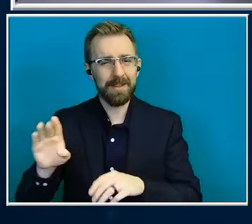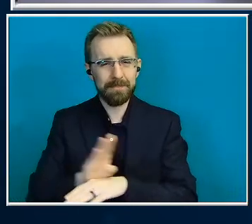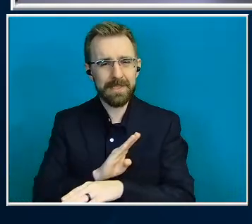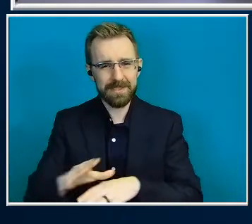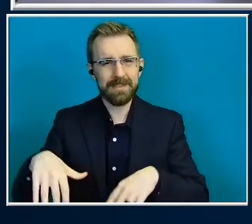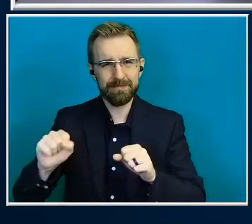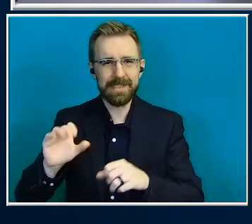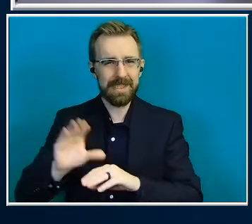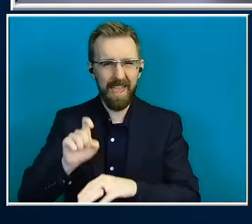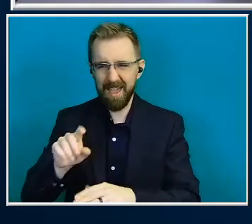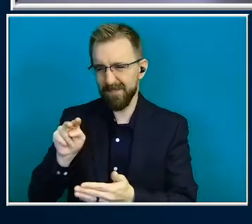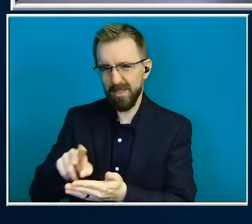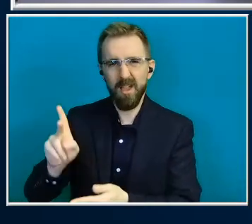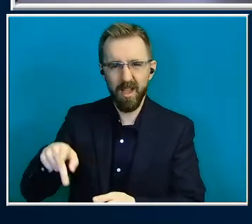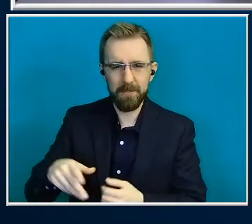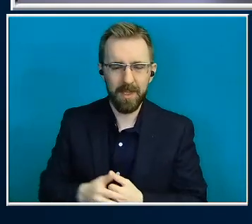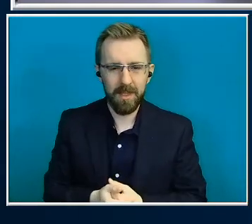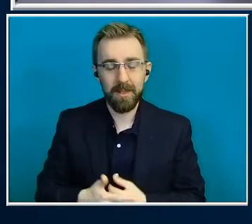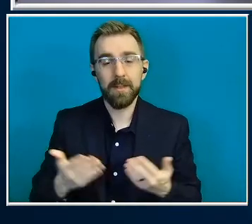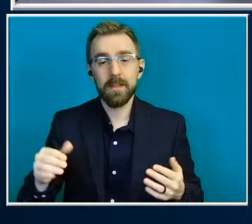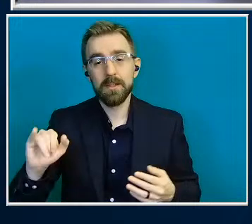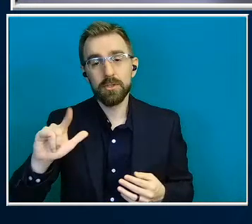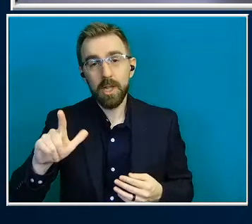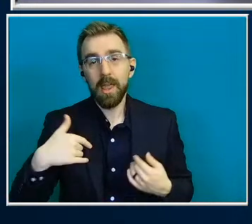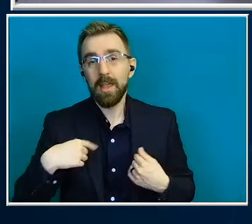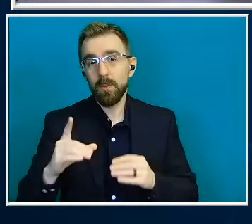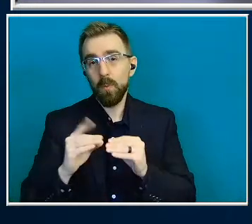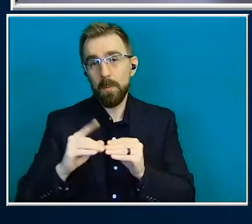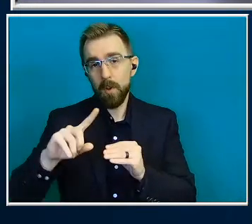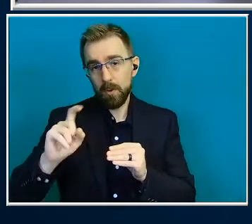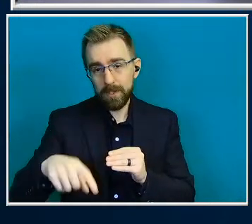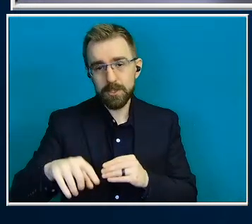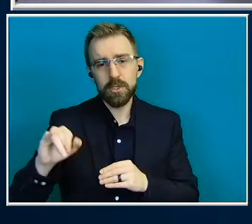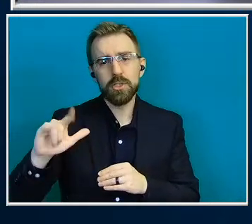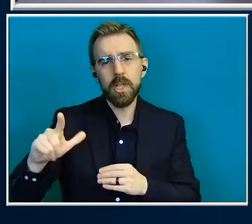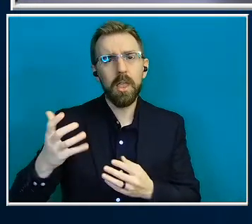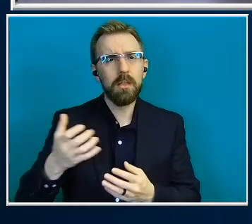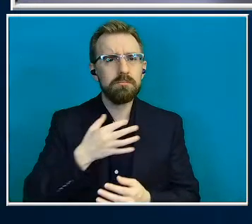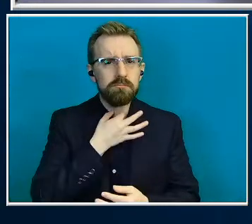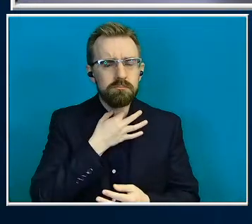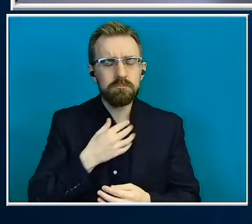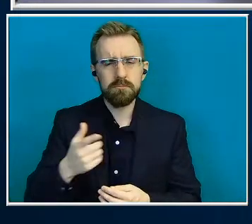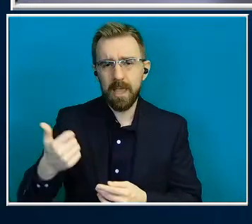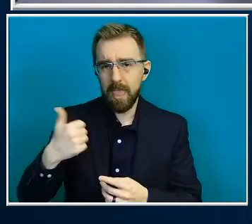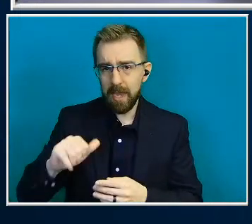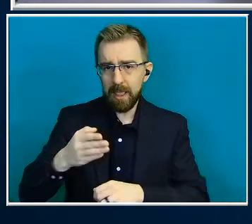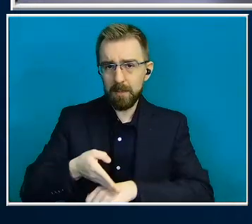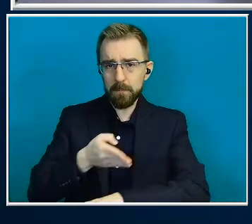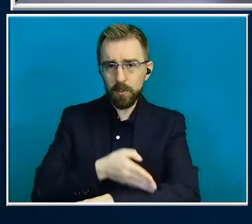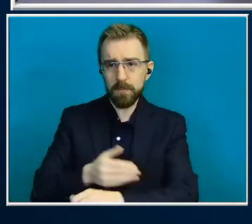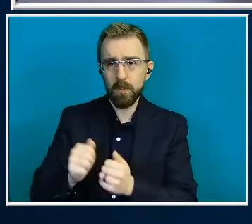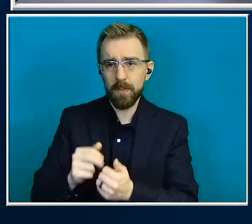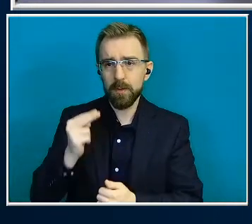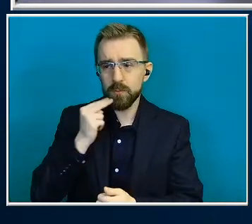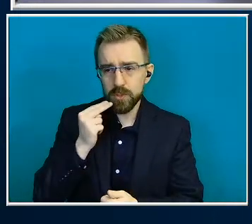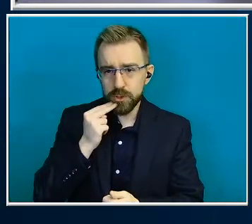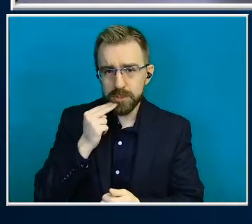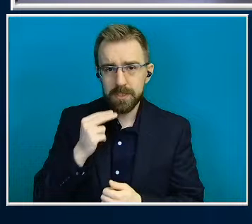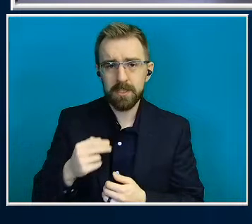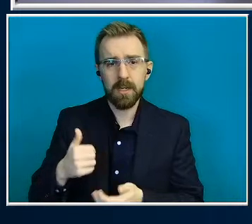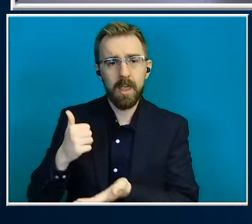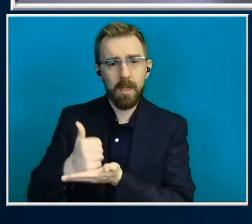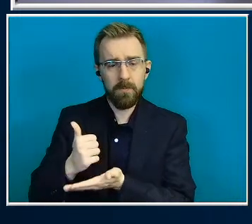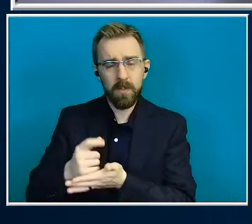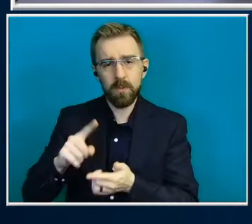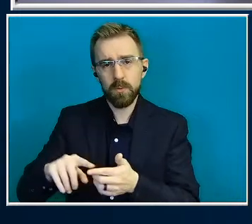up. Jill has one more question. Jill wants to know, is there any improvement in nutrition helpful to overall health,